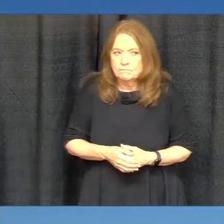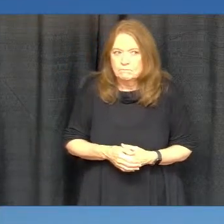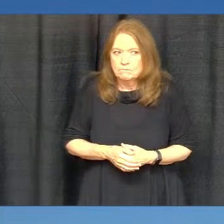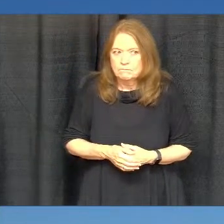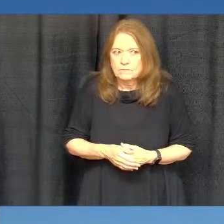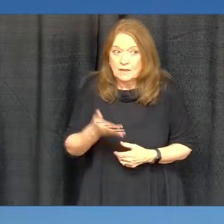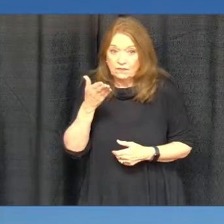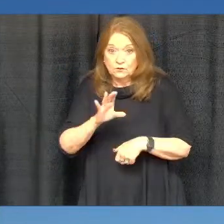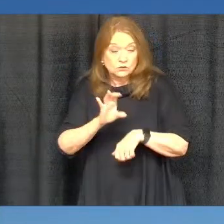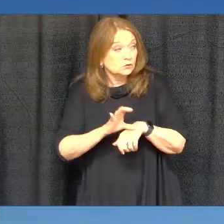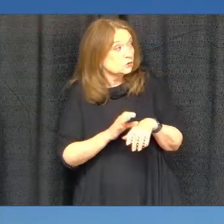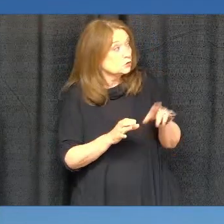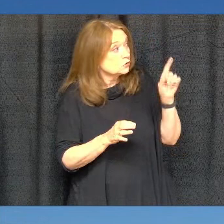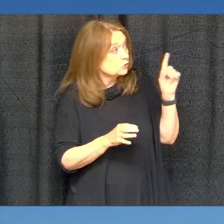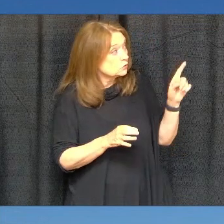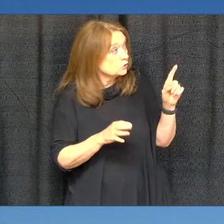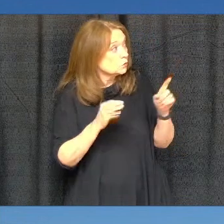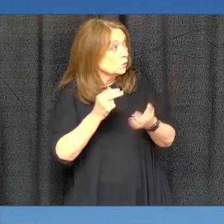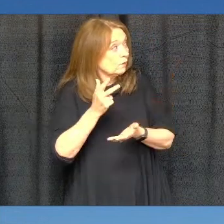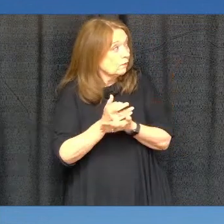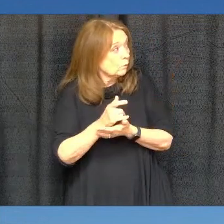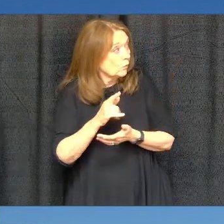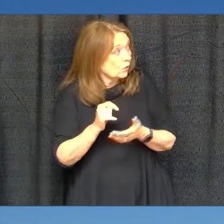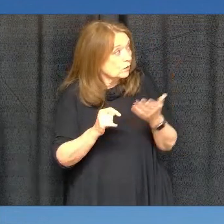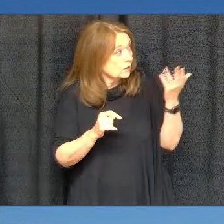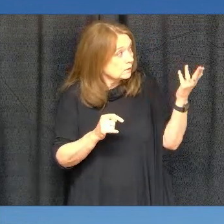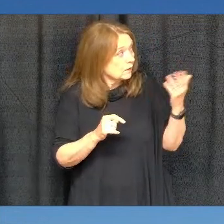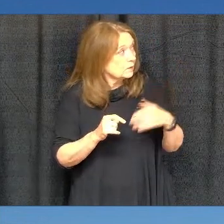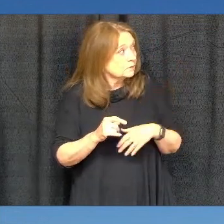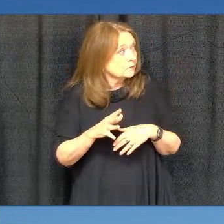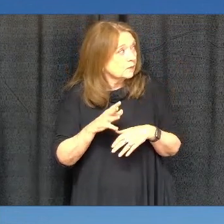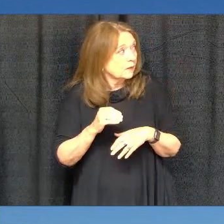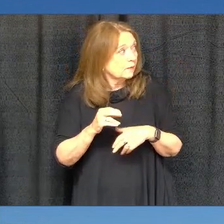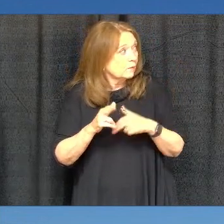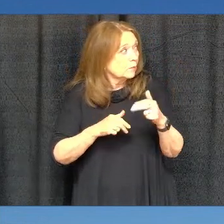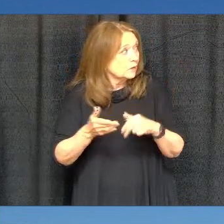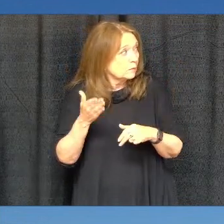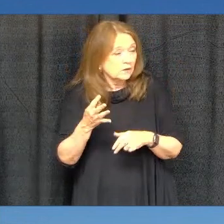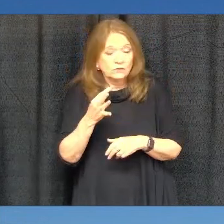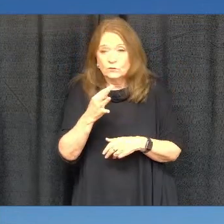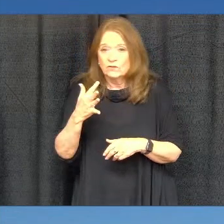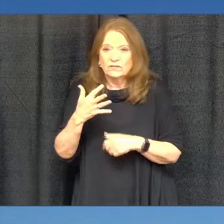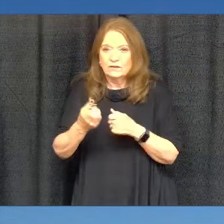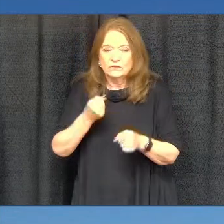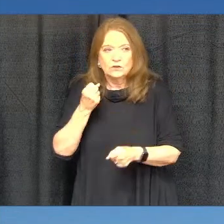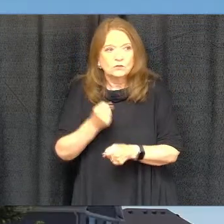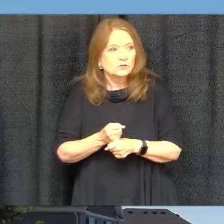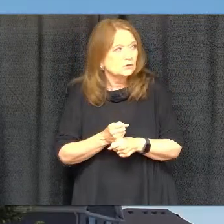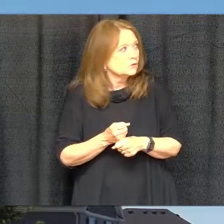There's the church in question with its parking lot. It was built in just the last 4 or 5 years out there next to the fire department.